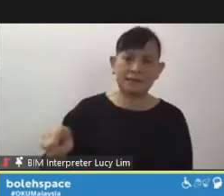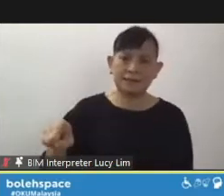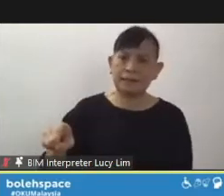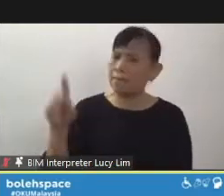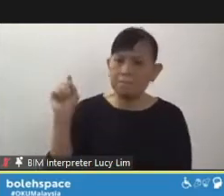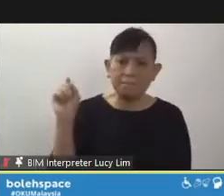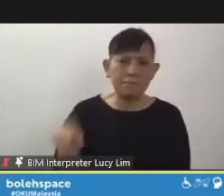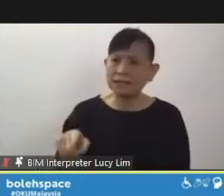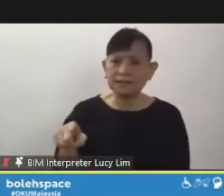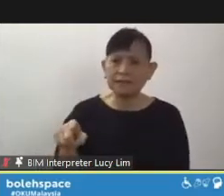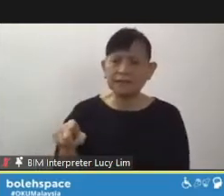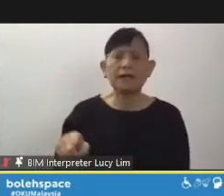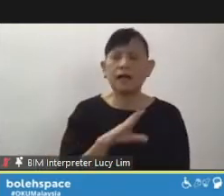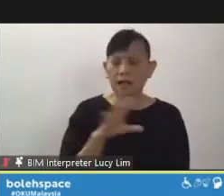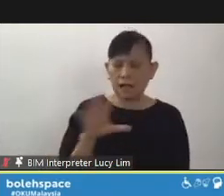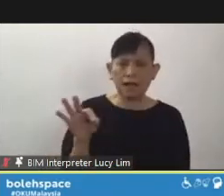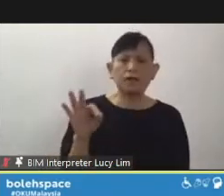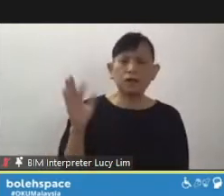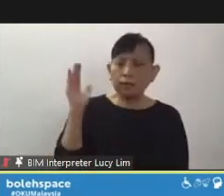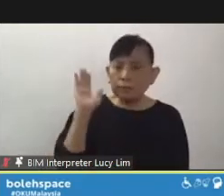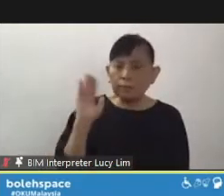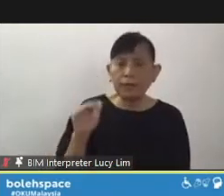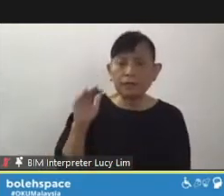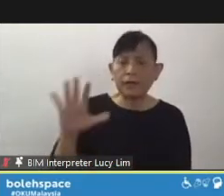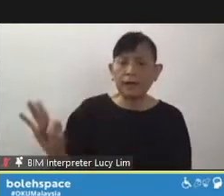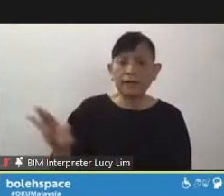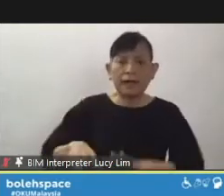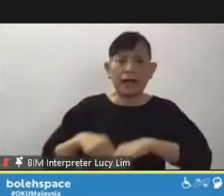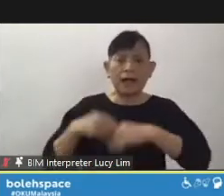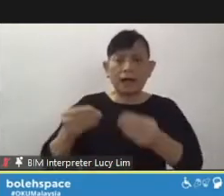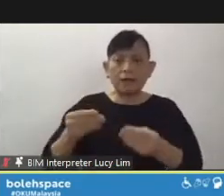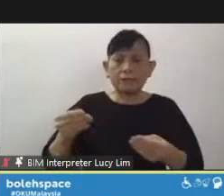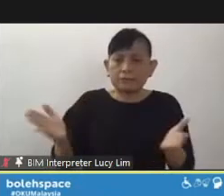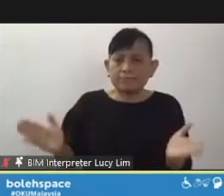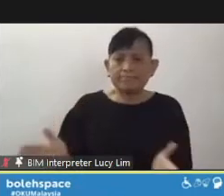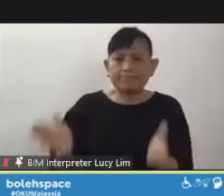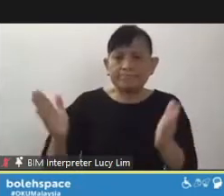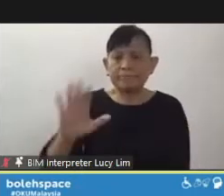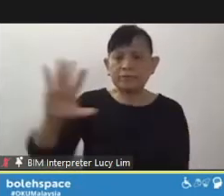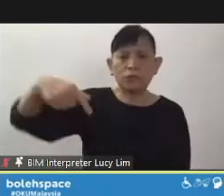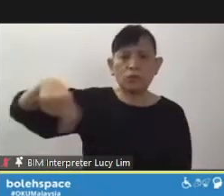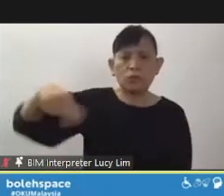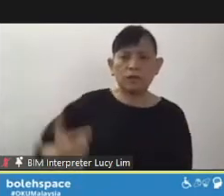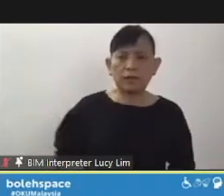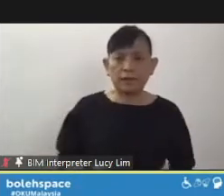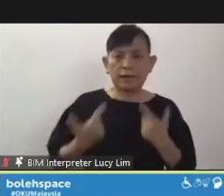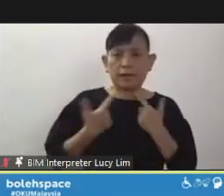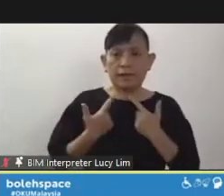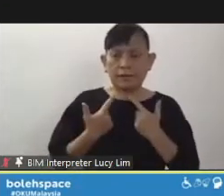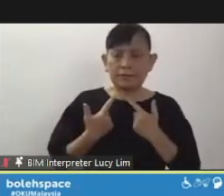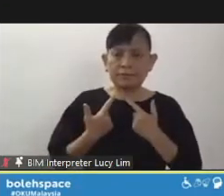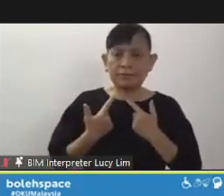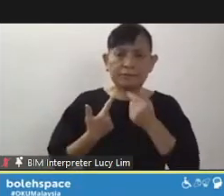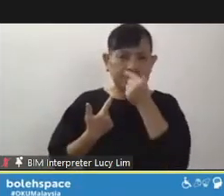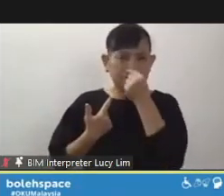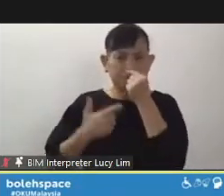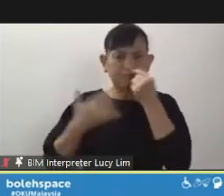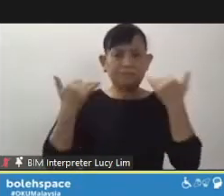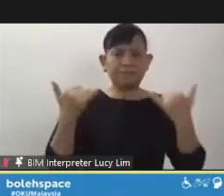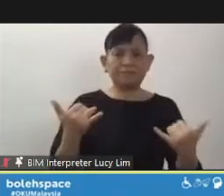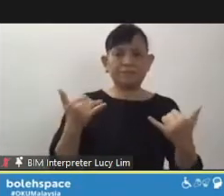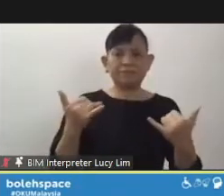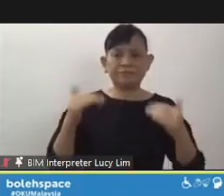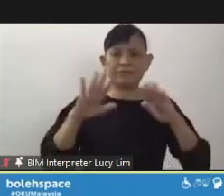to address them in order to empower them and enhance their quality of life. Okay, with due that, I rest my